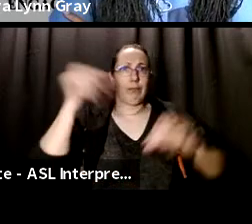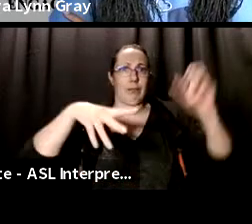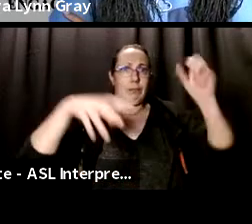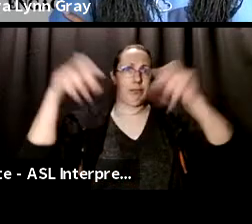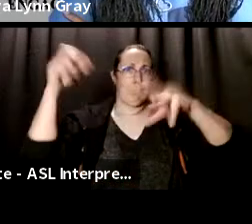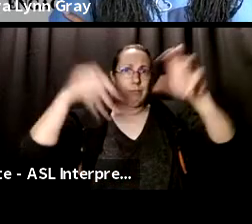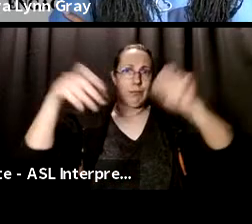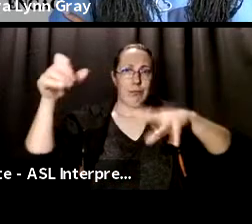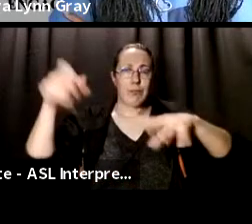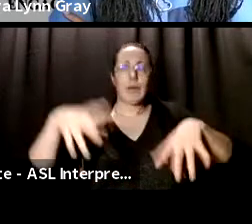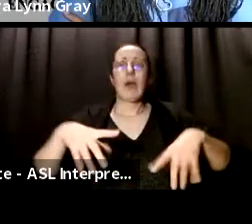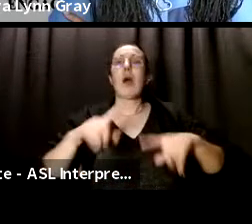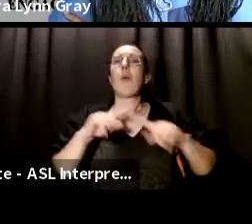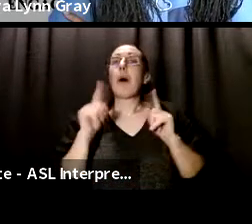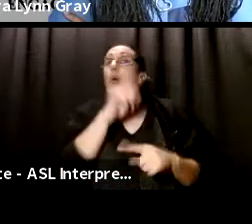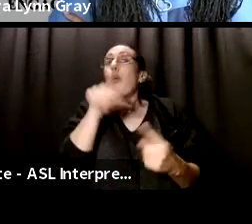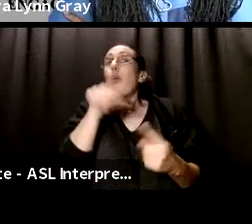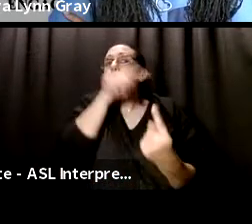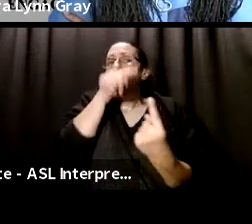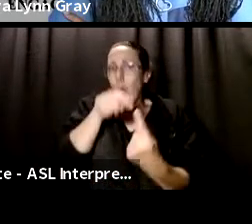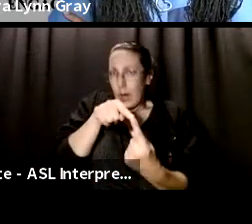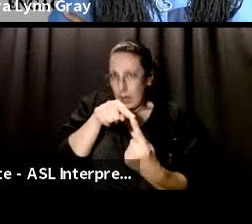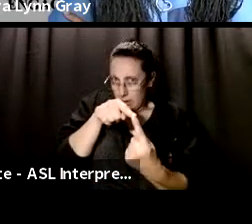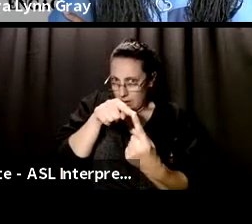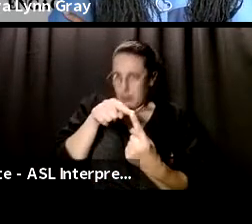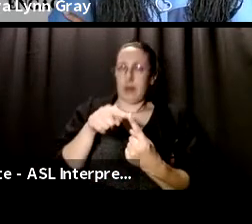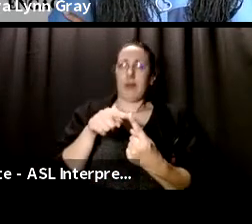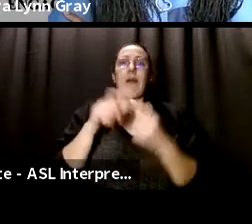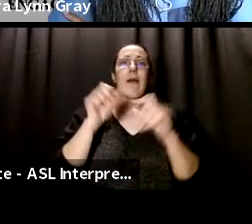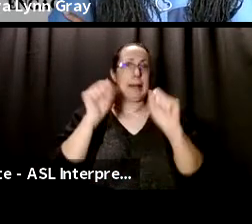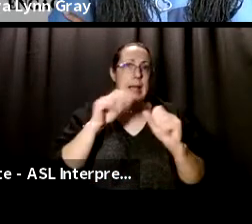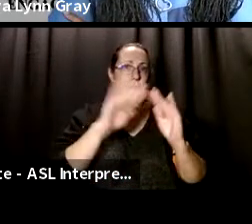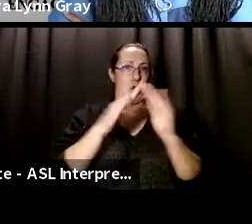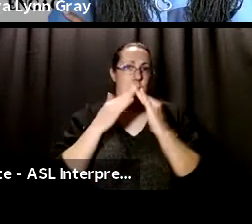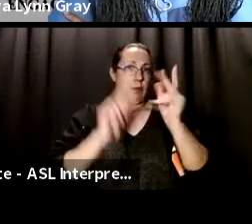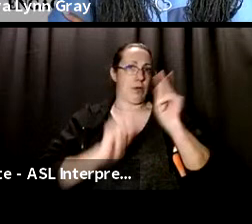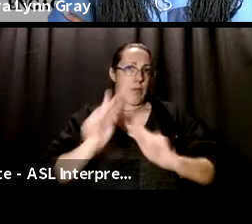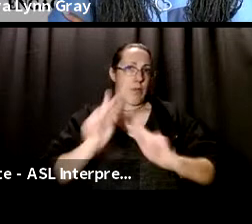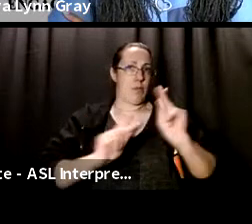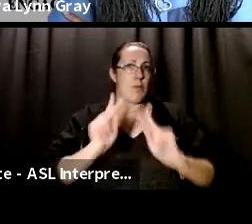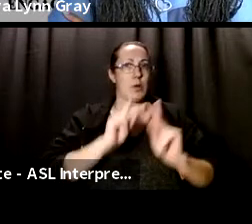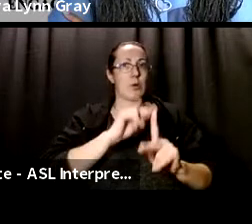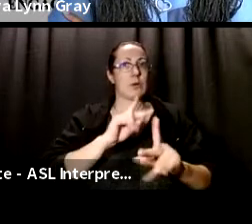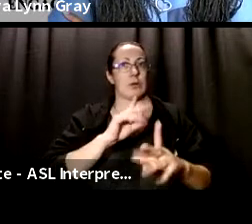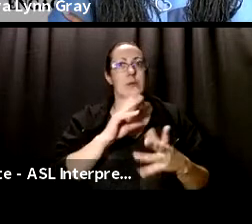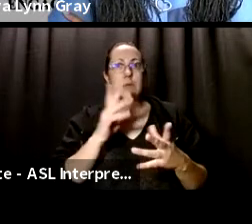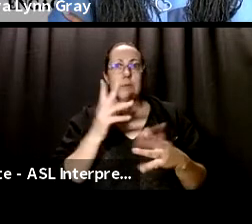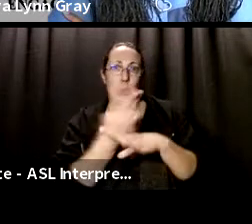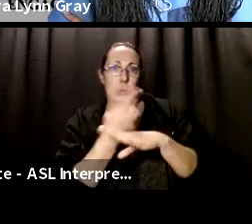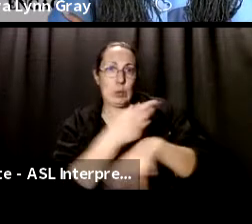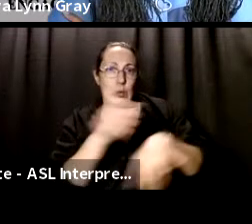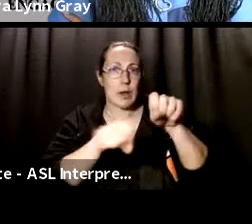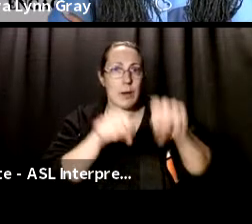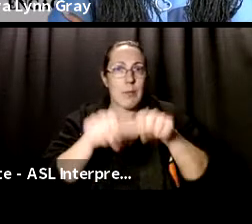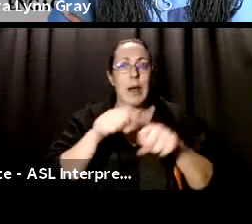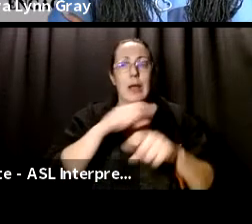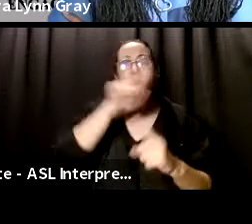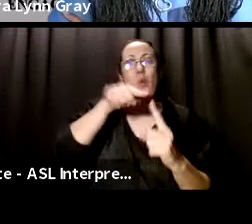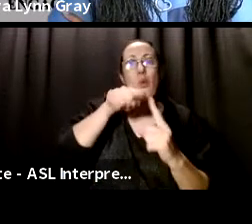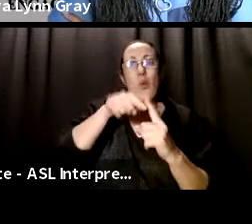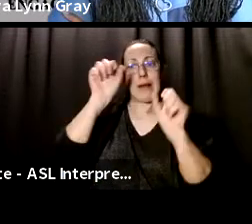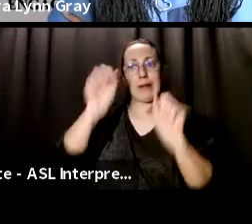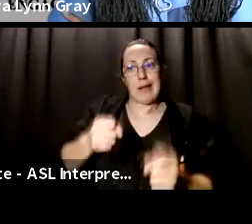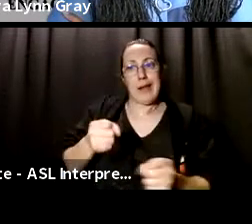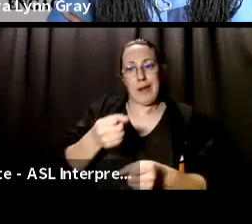able to take part in these services? When will they be able to utilize a bicycle? When will they be able to get an